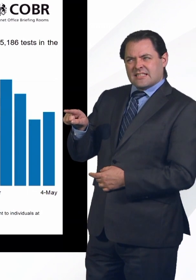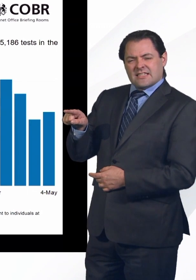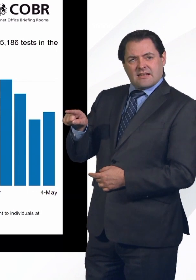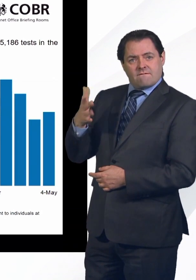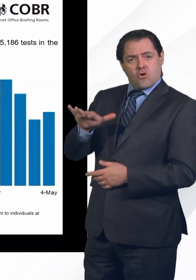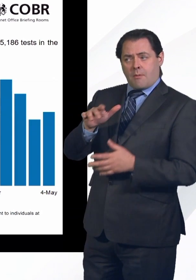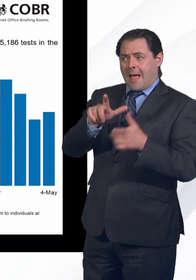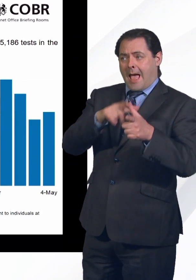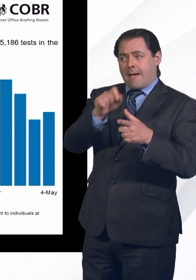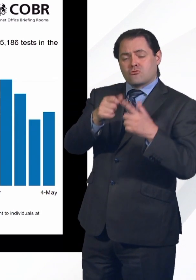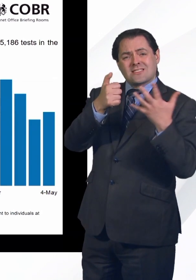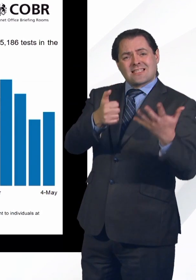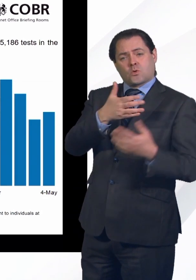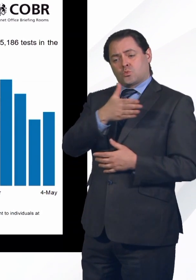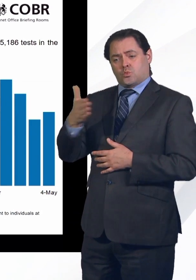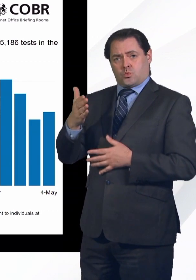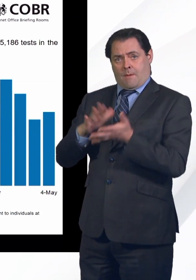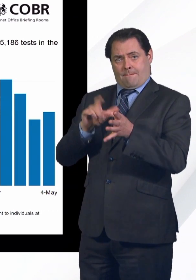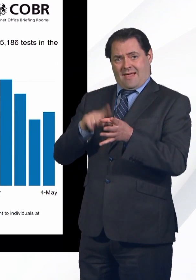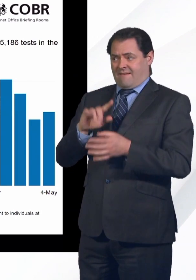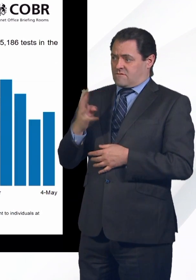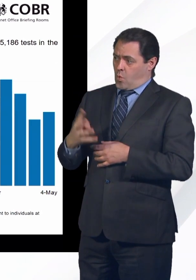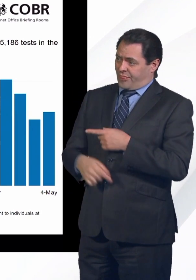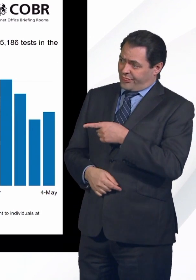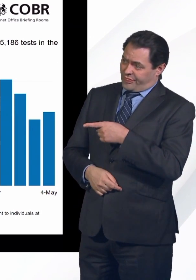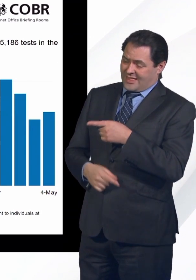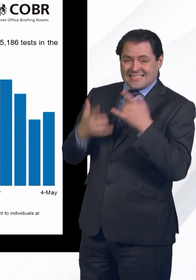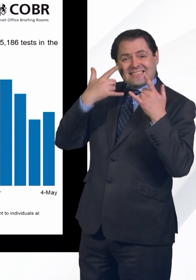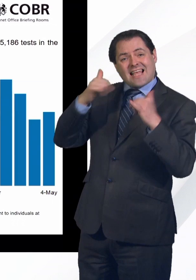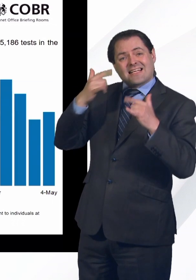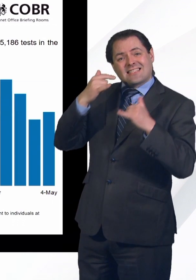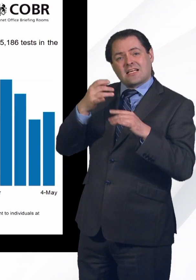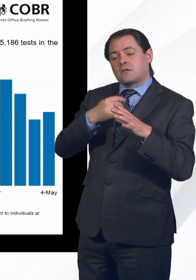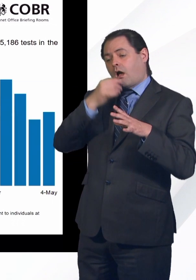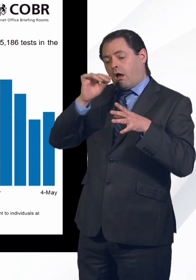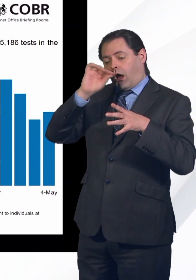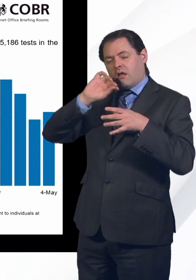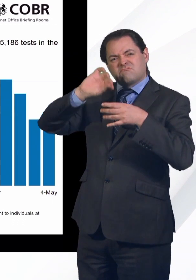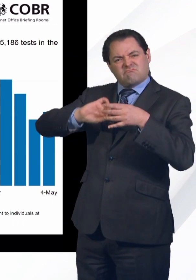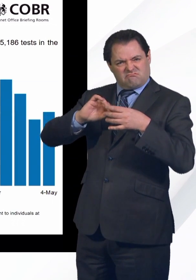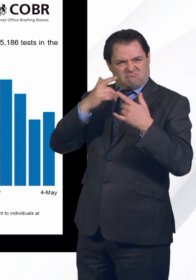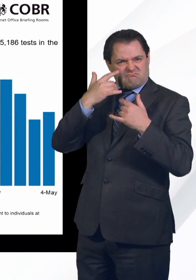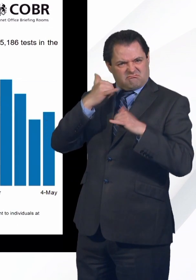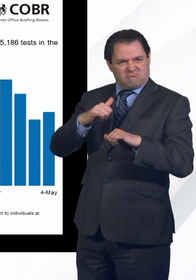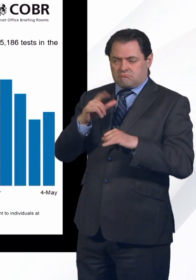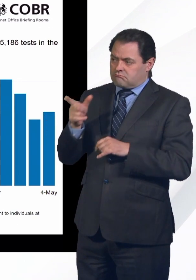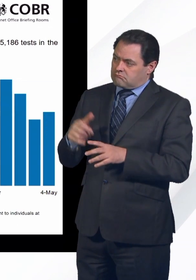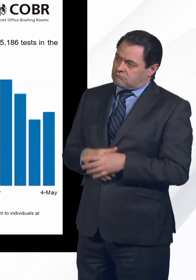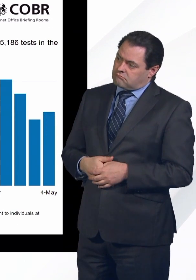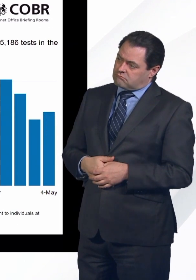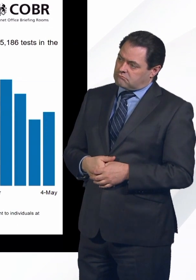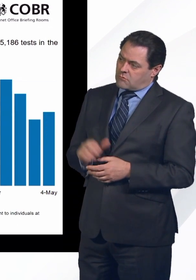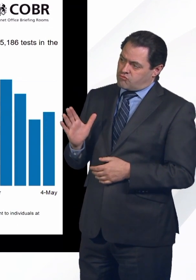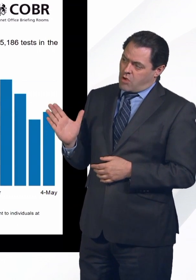the 4th of May. Daily tests completed for coronavirus, and you can see on the